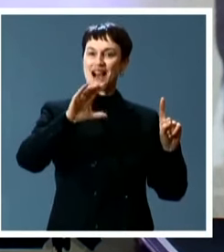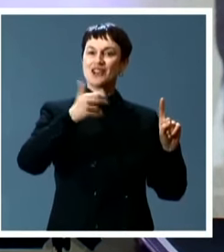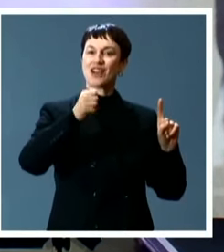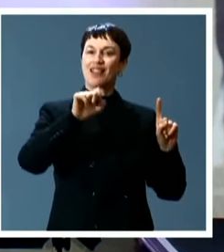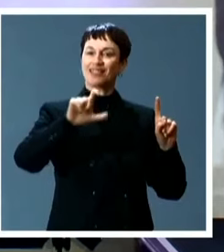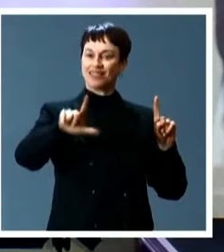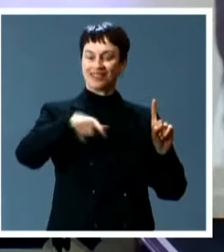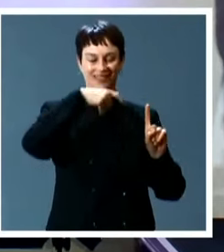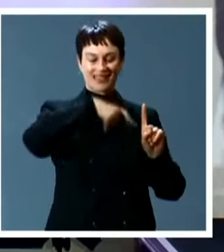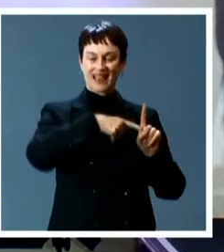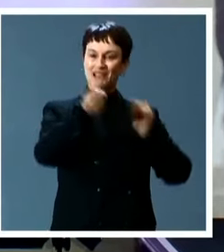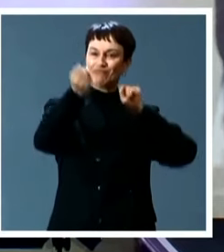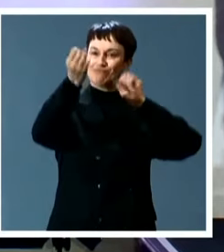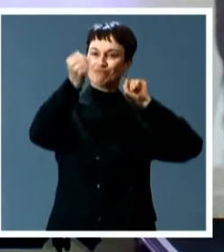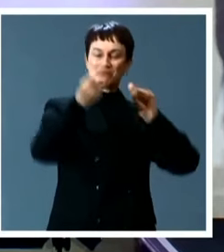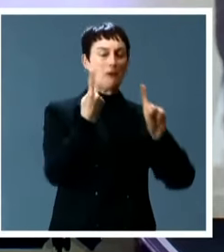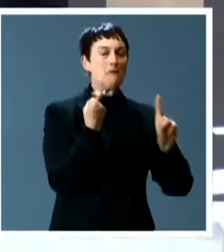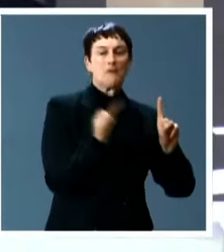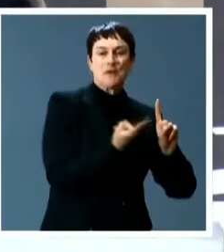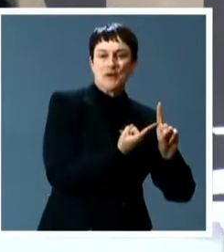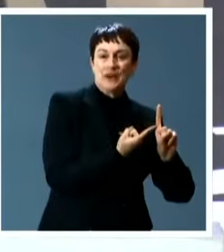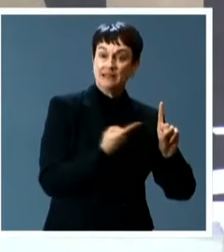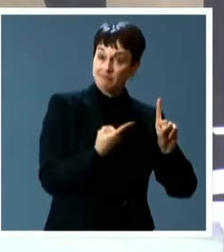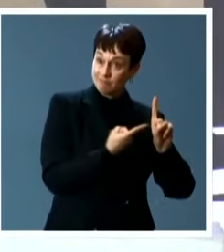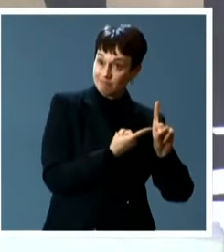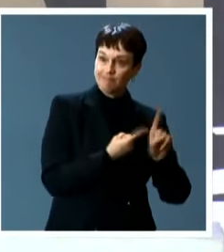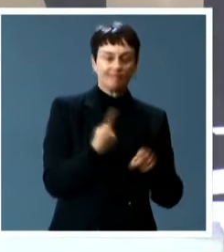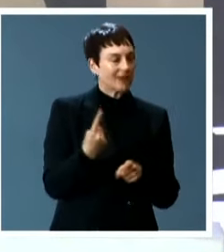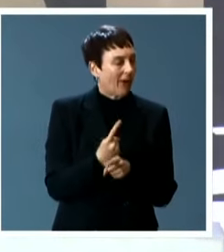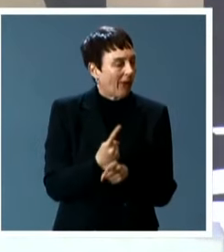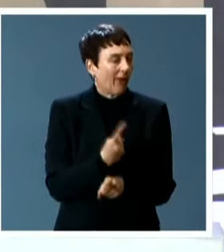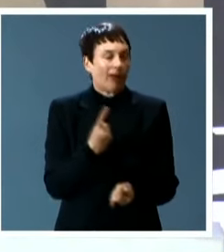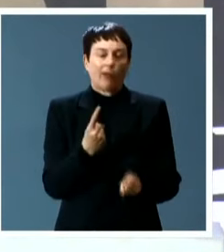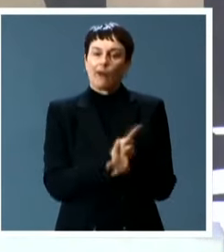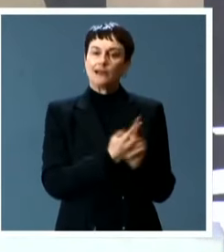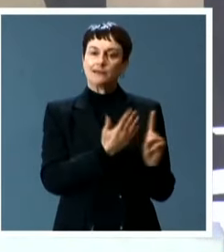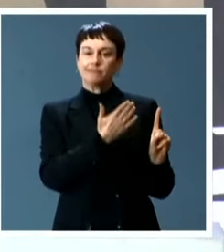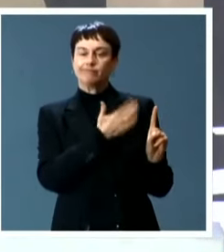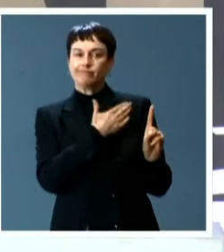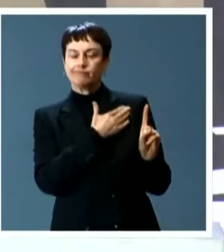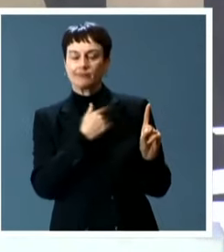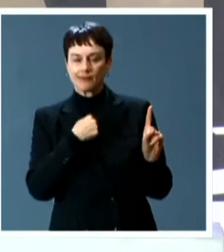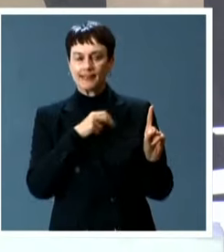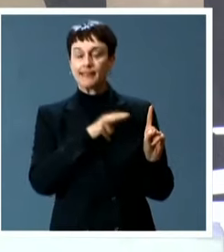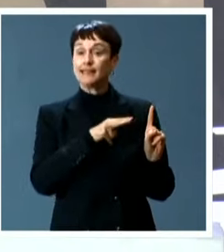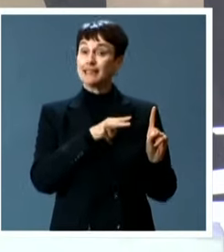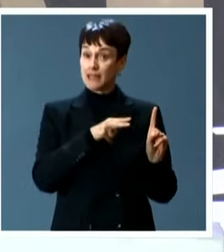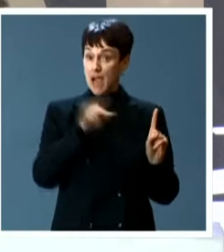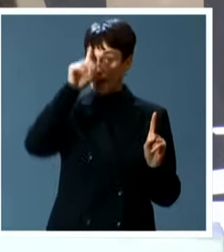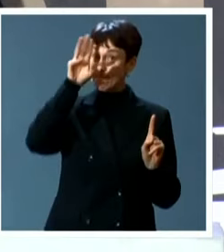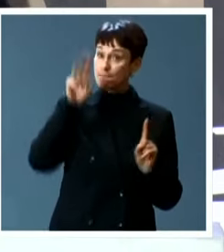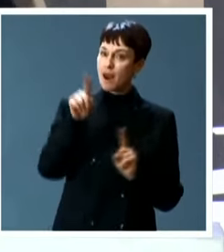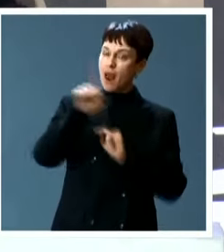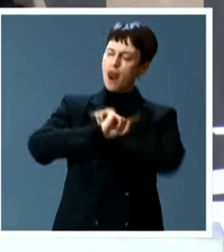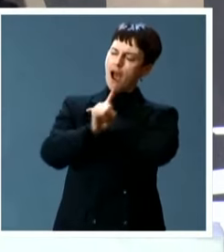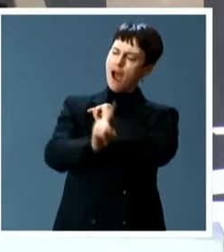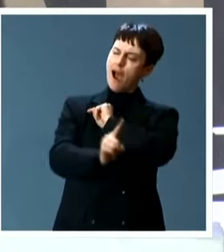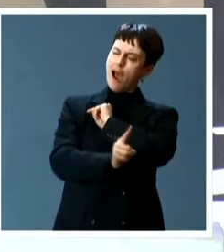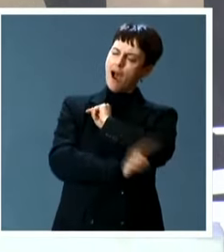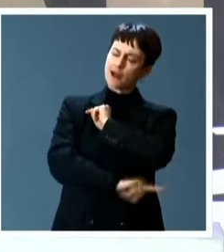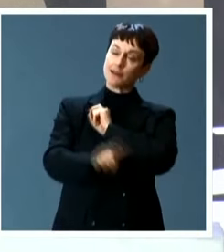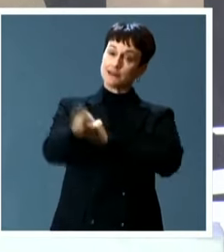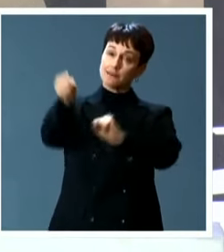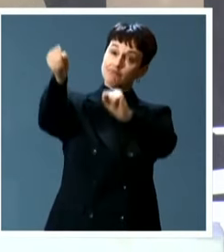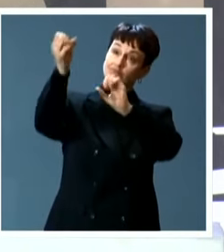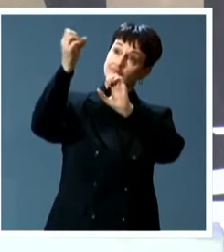who always reminds us that one of Madiba's last public speeches concluded with a trumpet call